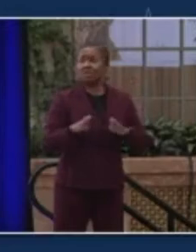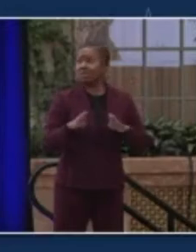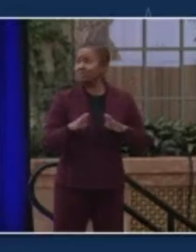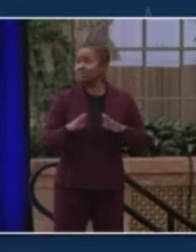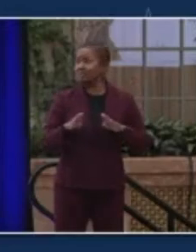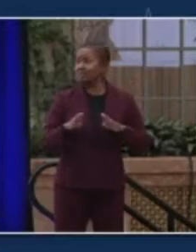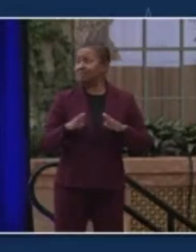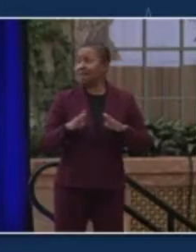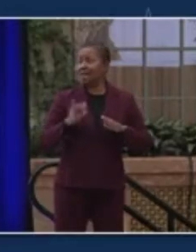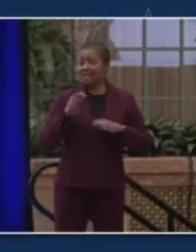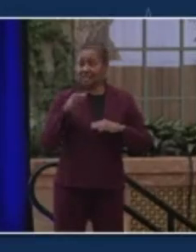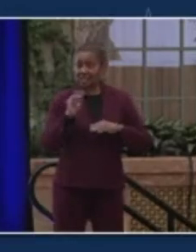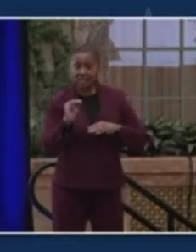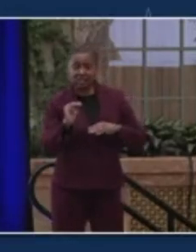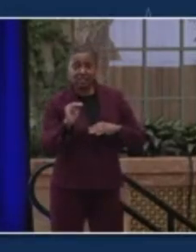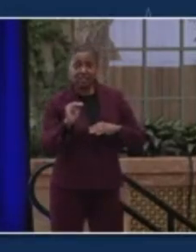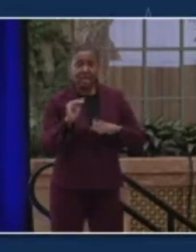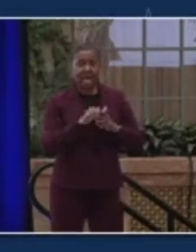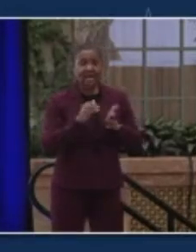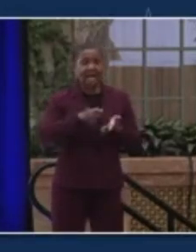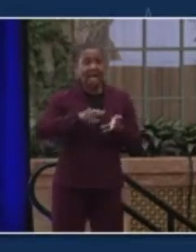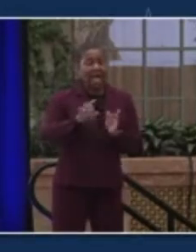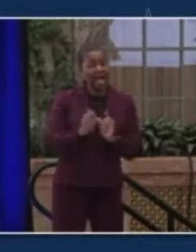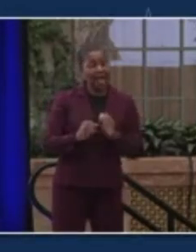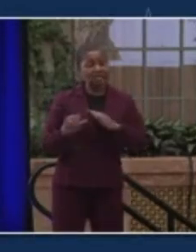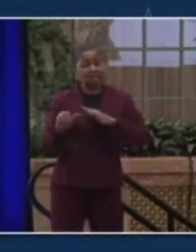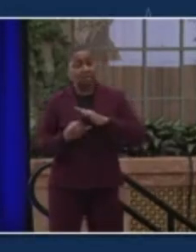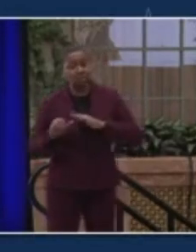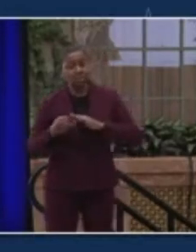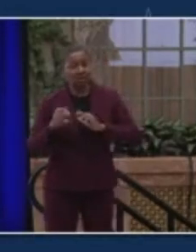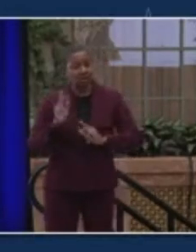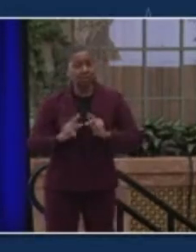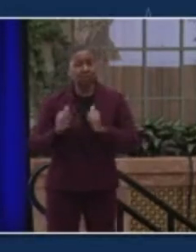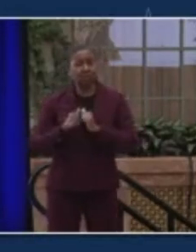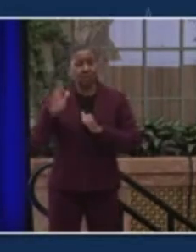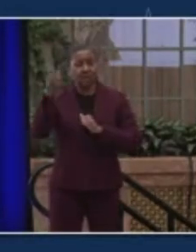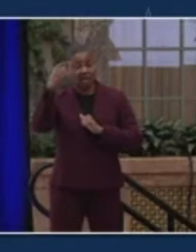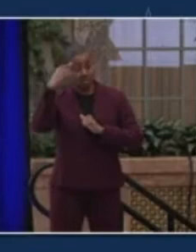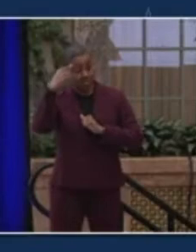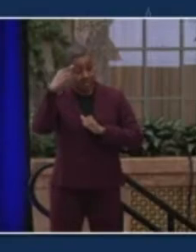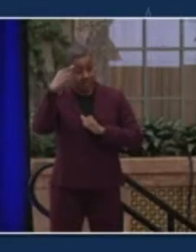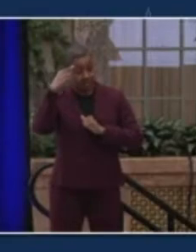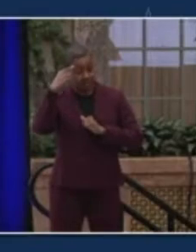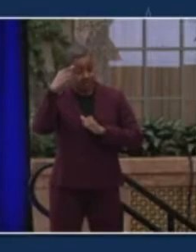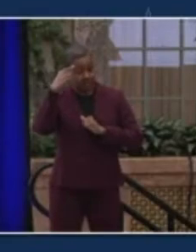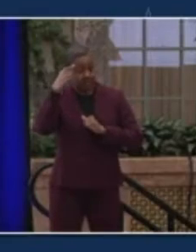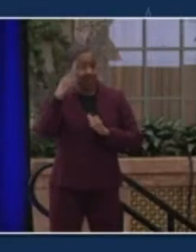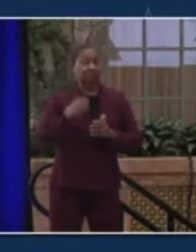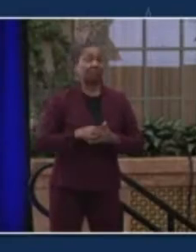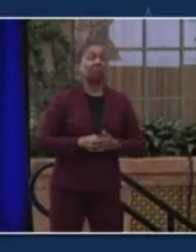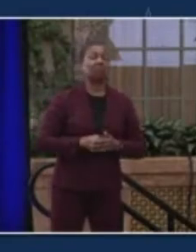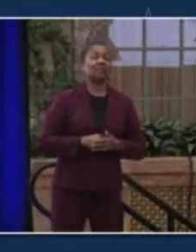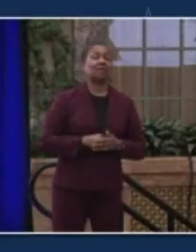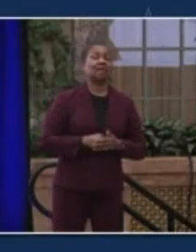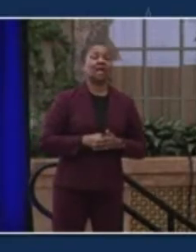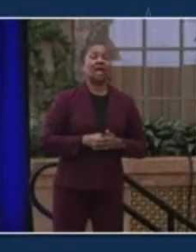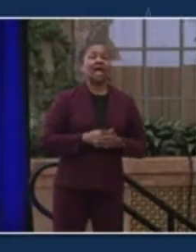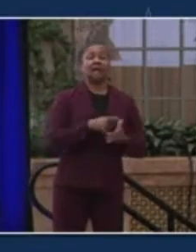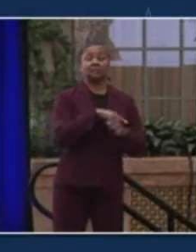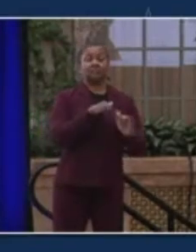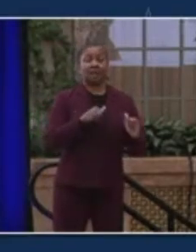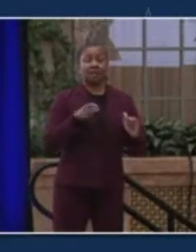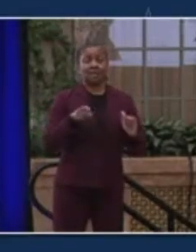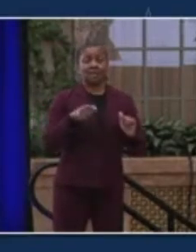sexism, and exclusion of people from government. And in turn,